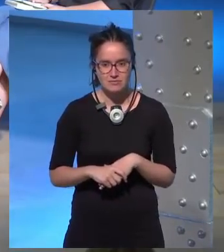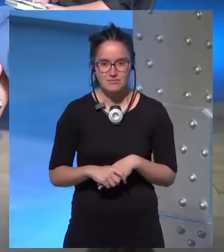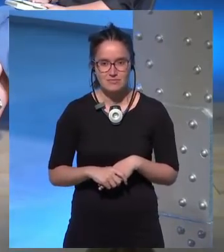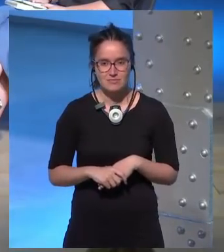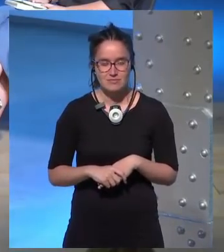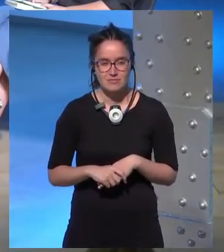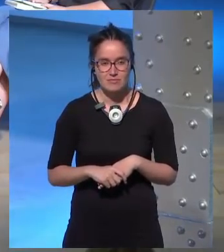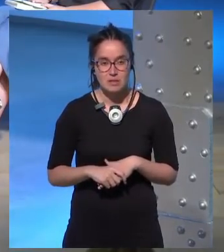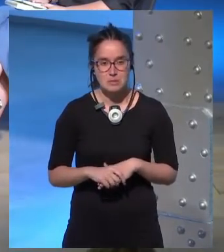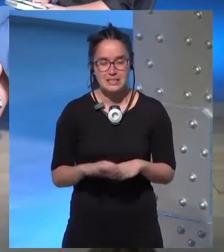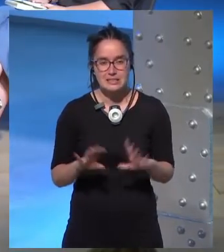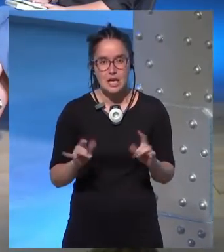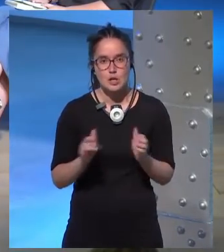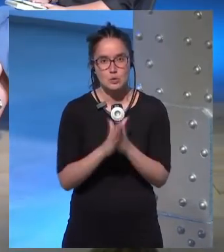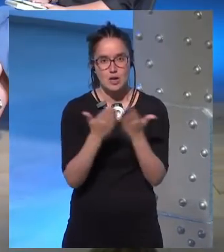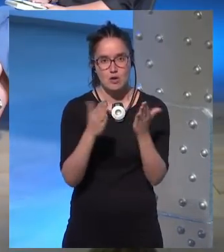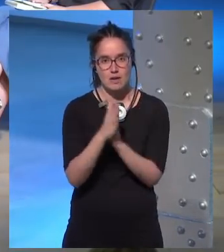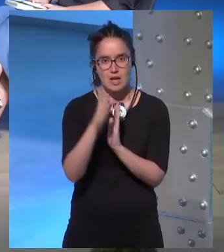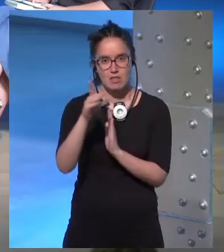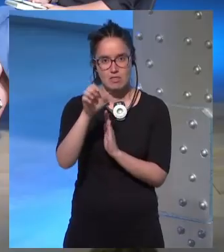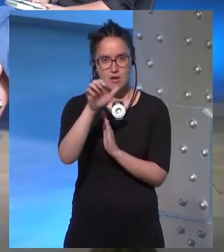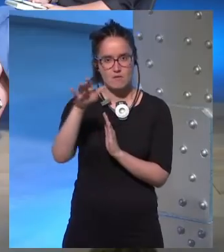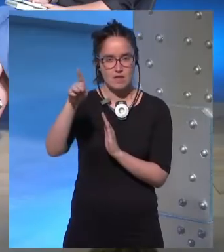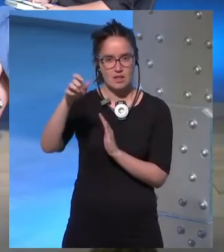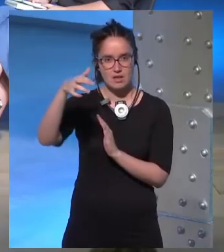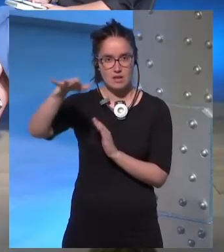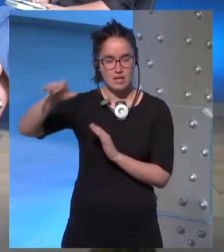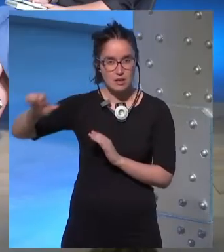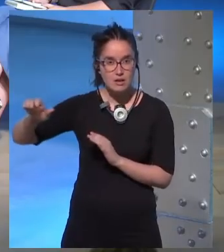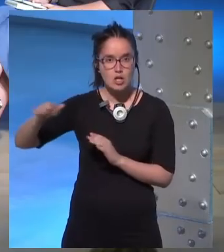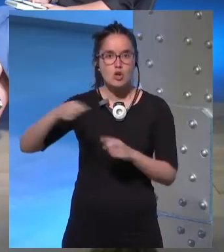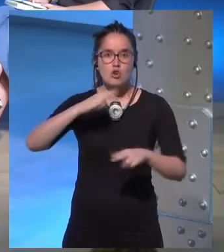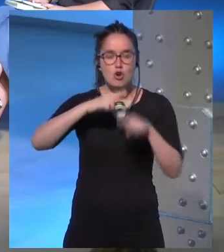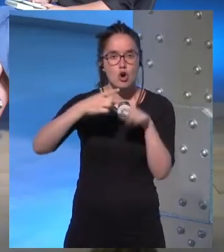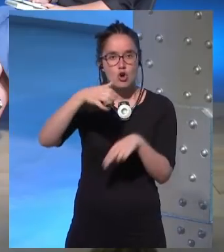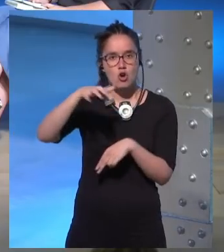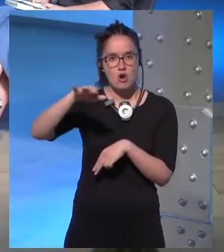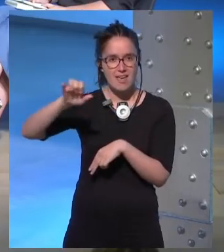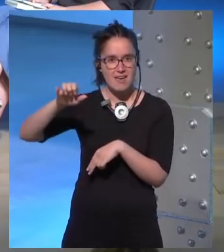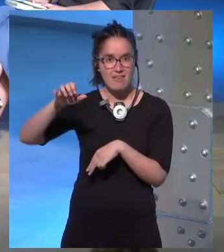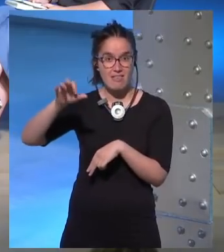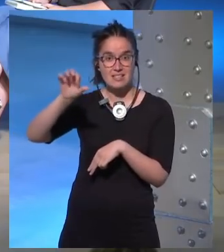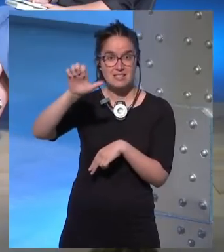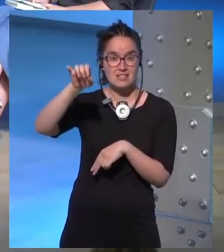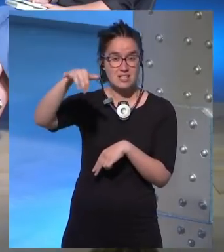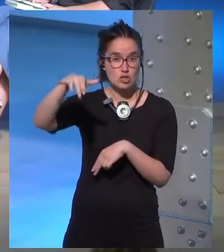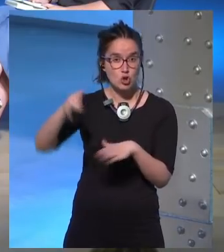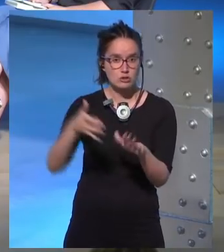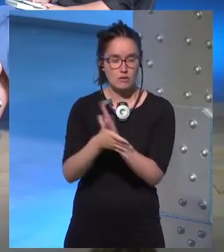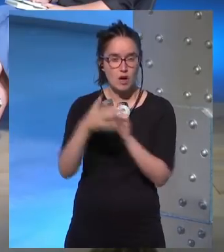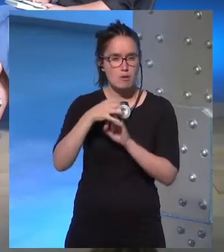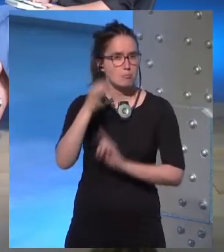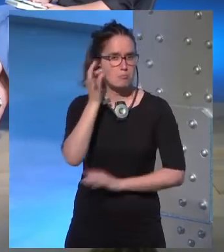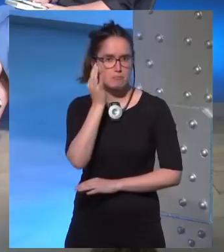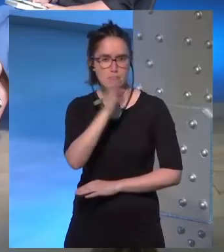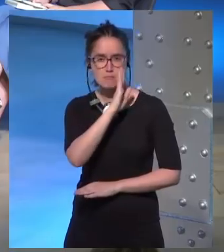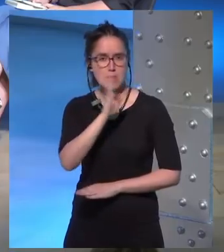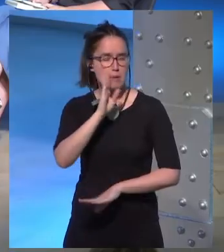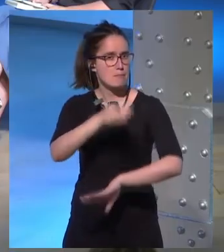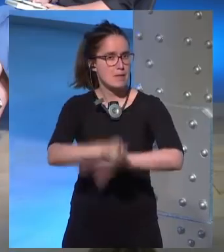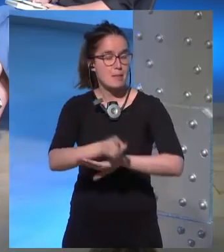By David Brin called Glory Season, where it's supposedly, it's this matriarchal world, it's so great, but they spend the entire book running around with this